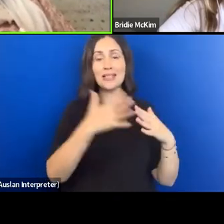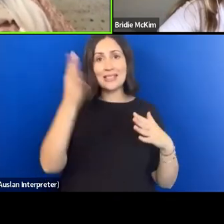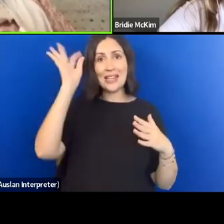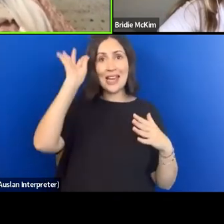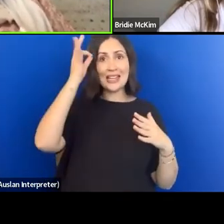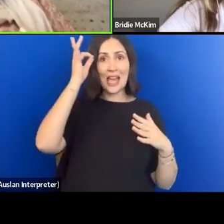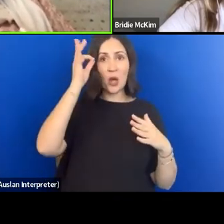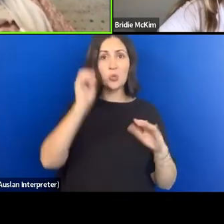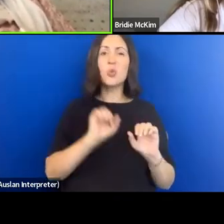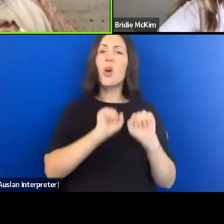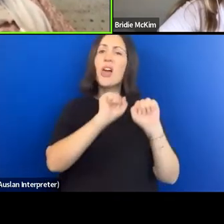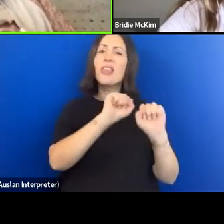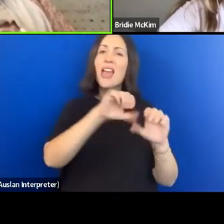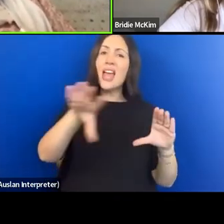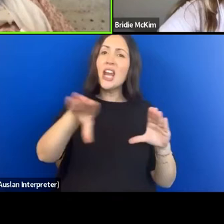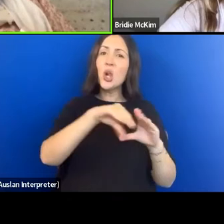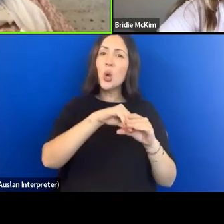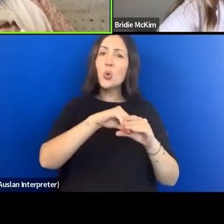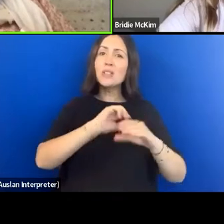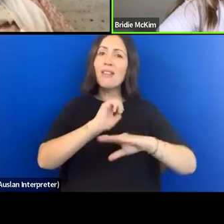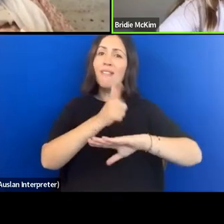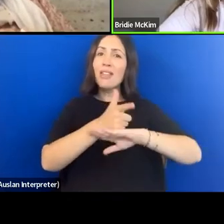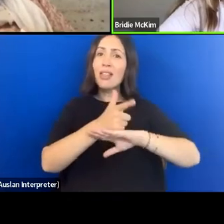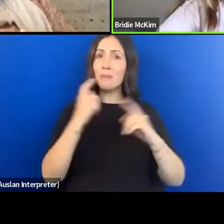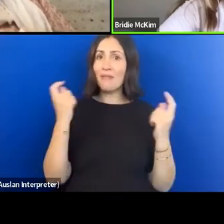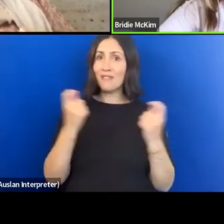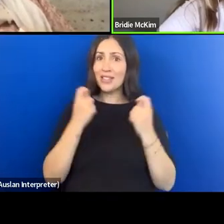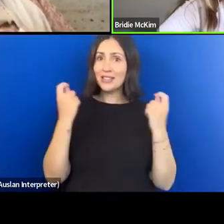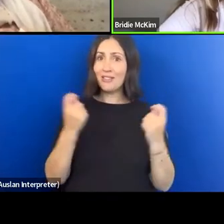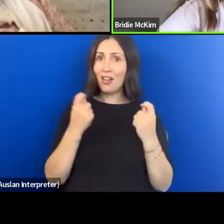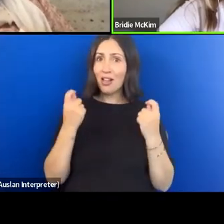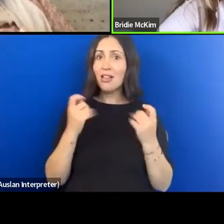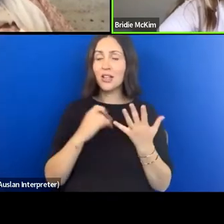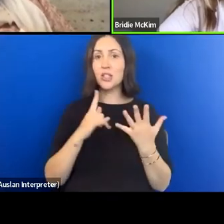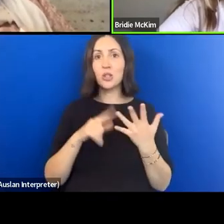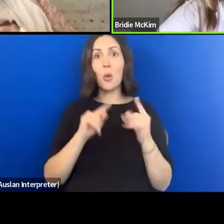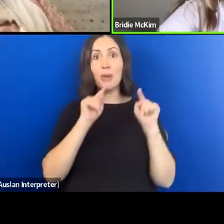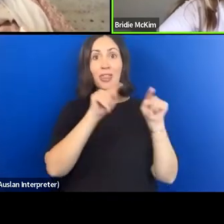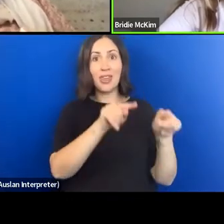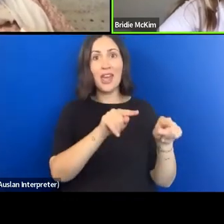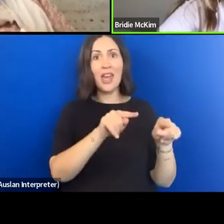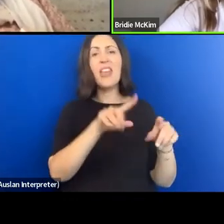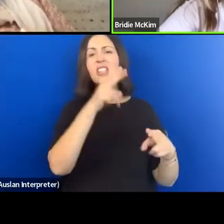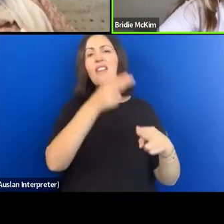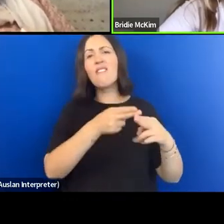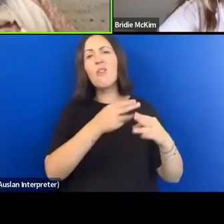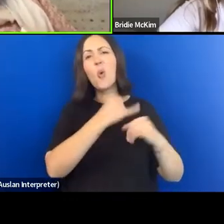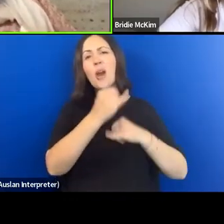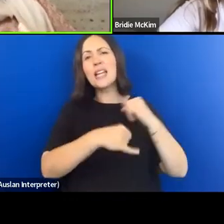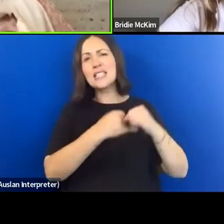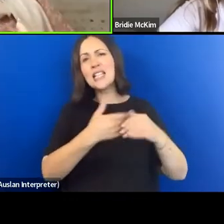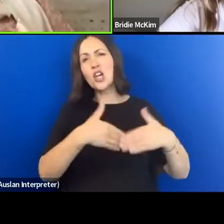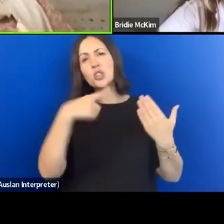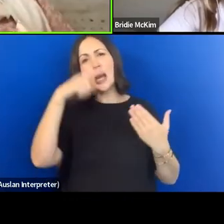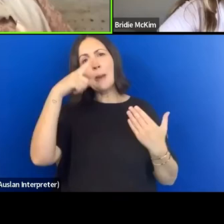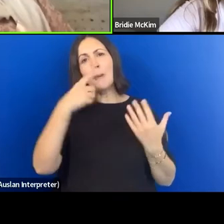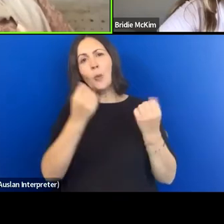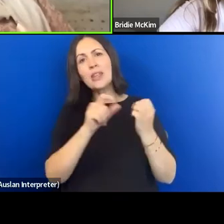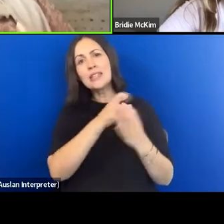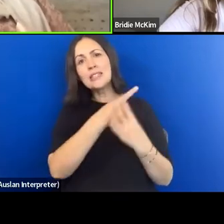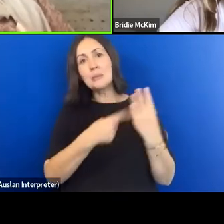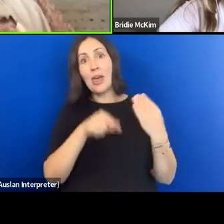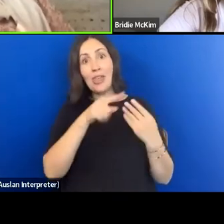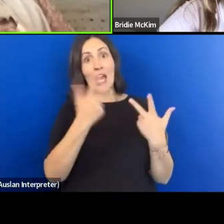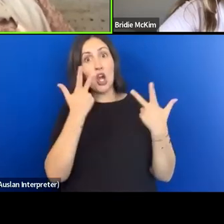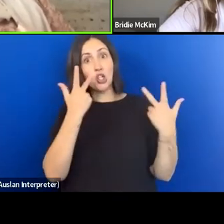Inclusive Film Festival. Cool. So that'll be good. Amazing. They are screening one of my